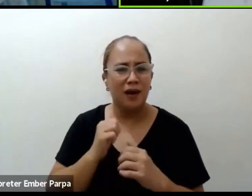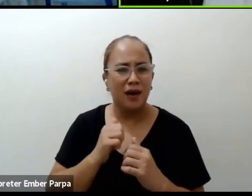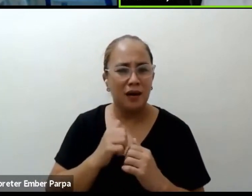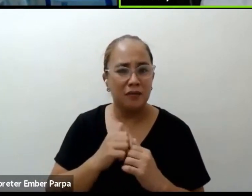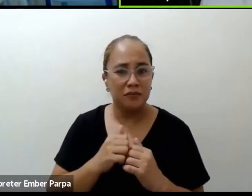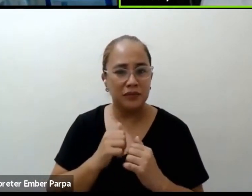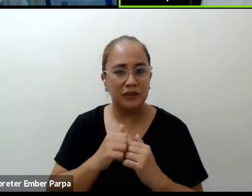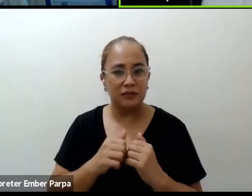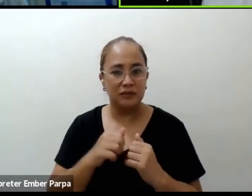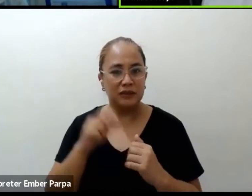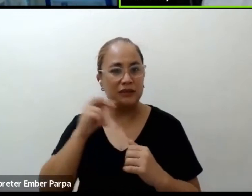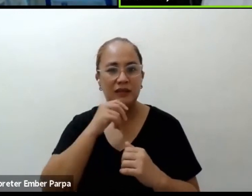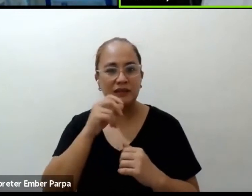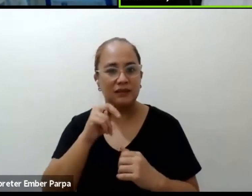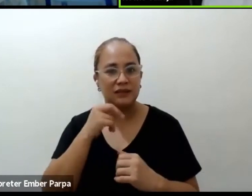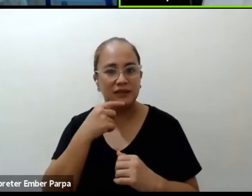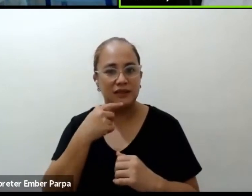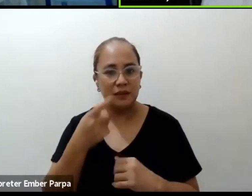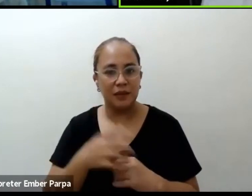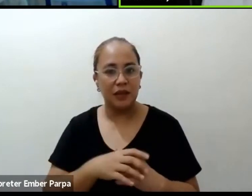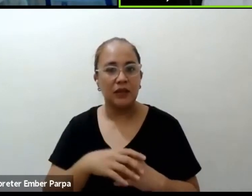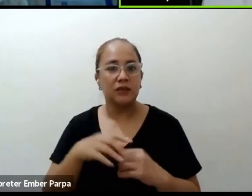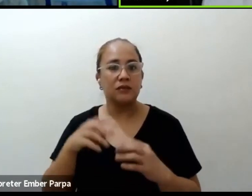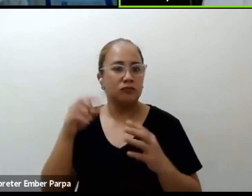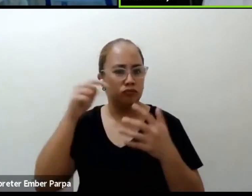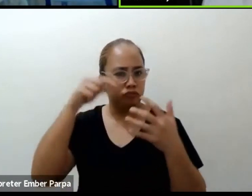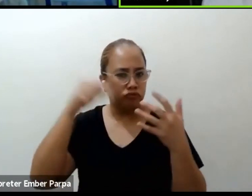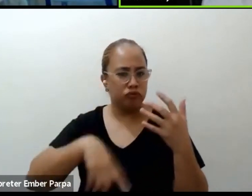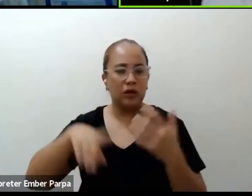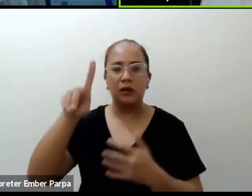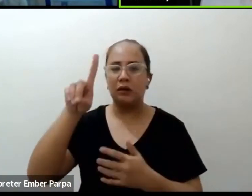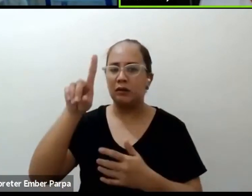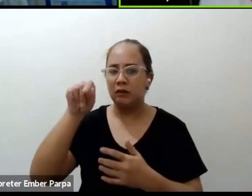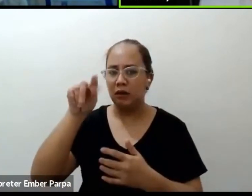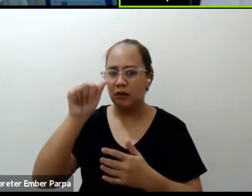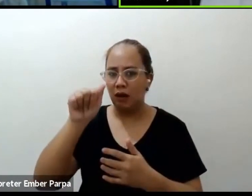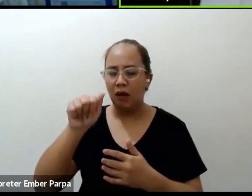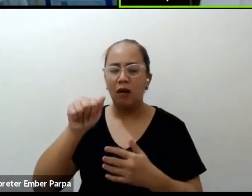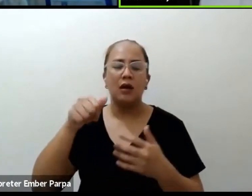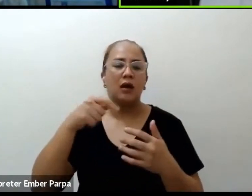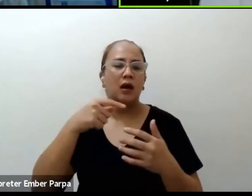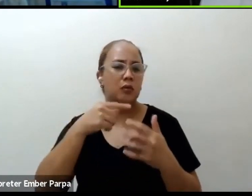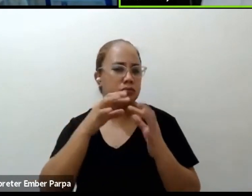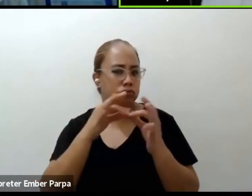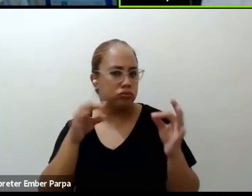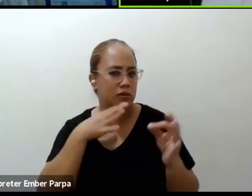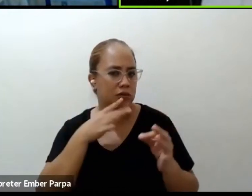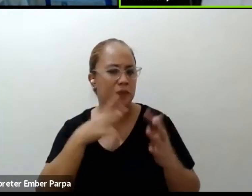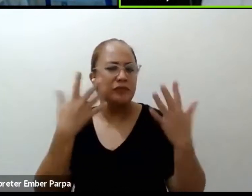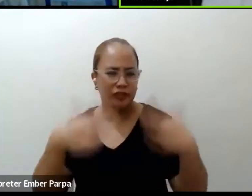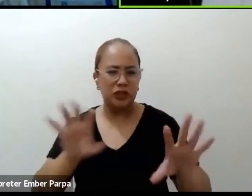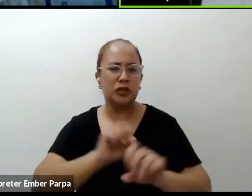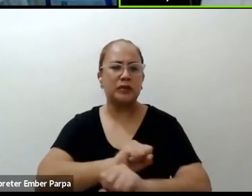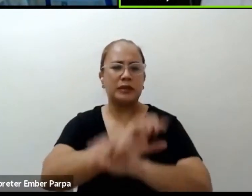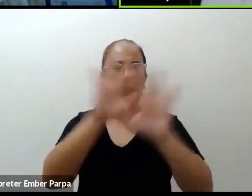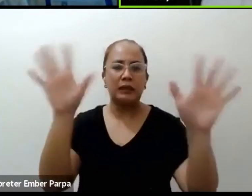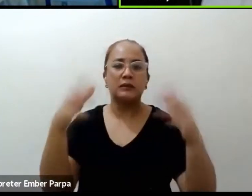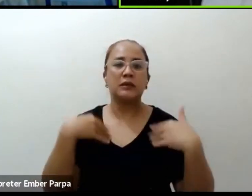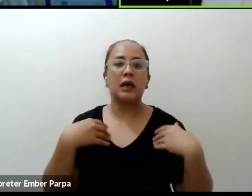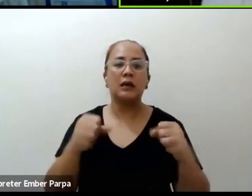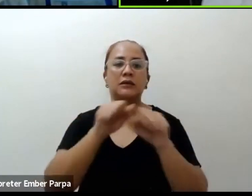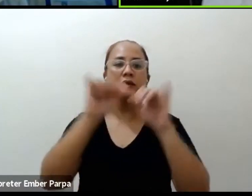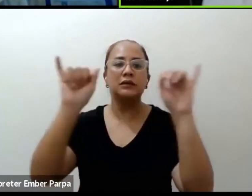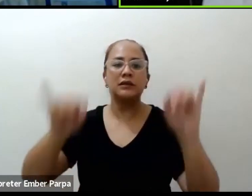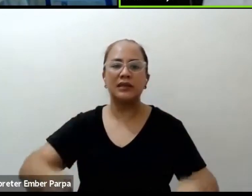kailangan sabihin, pero in all of the data and all of the statements being said, it is very clear that our health system is